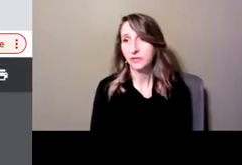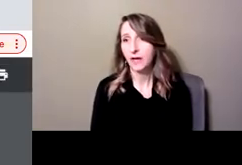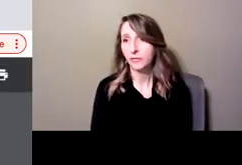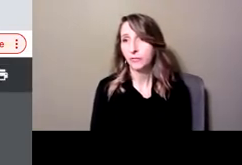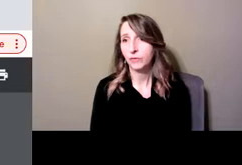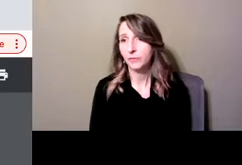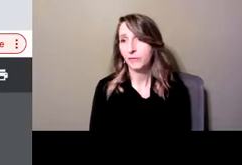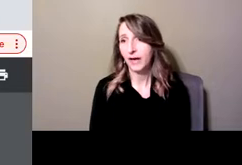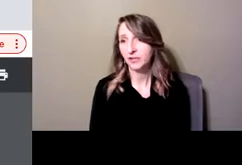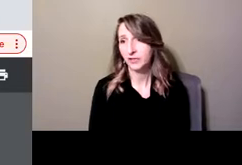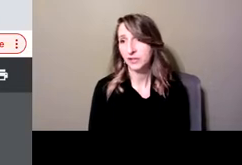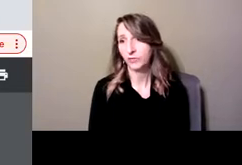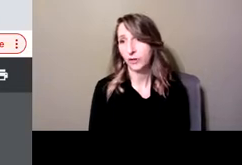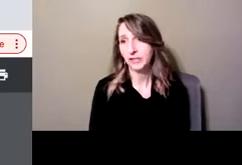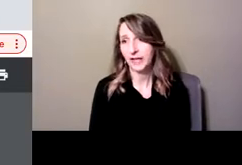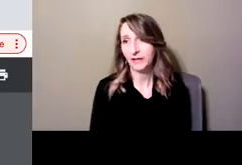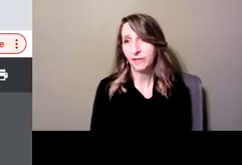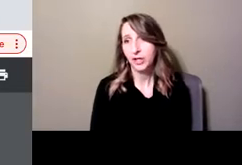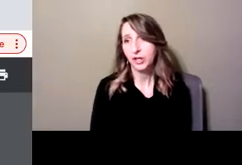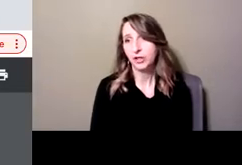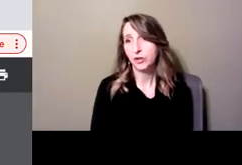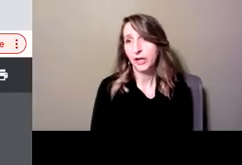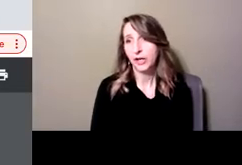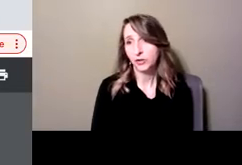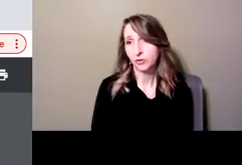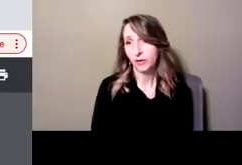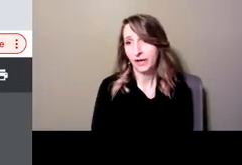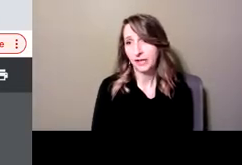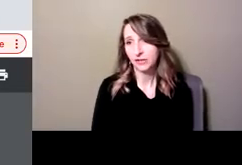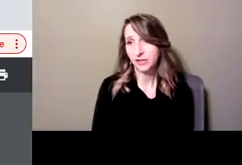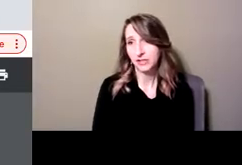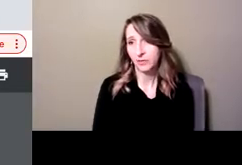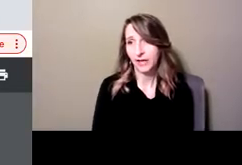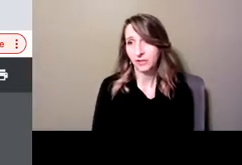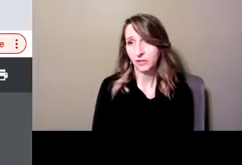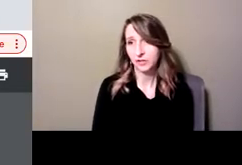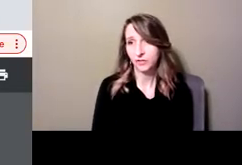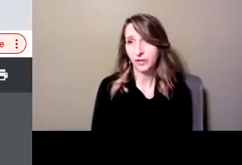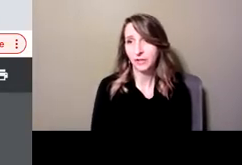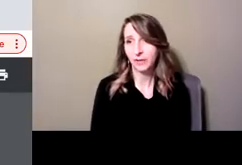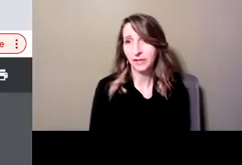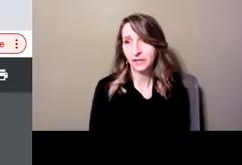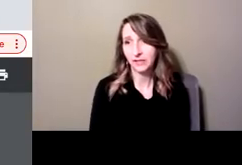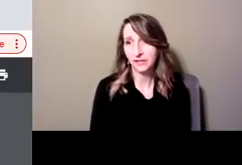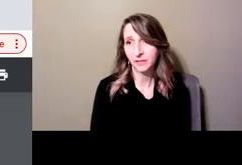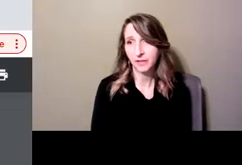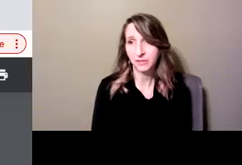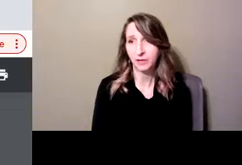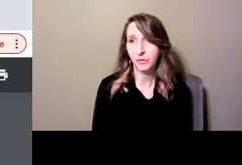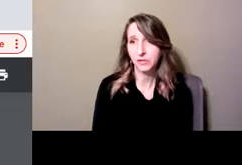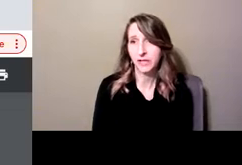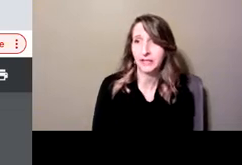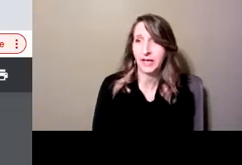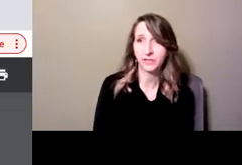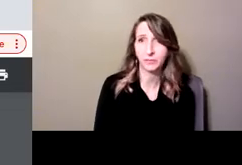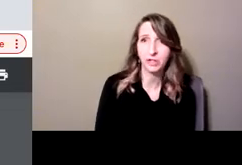do not really provide services for the deaf. You can also try agencies that provide services for independent living. Sometimes they are